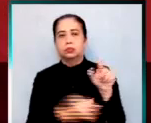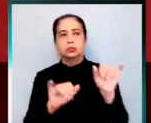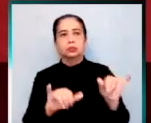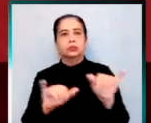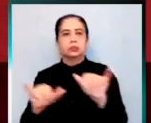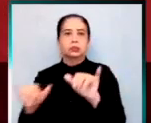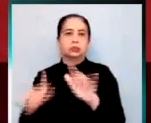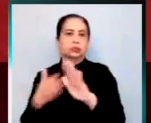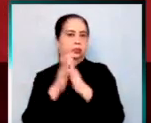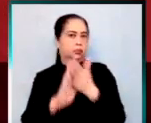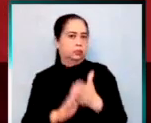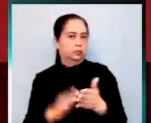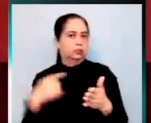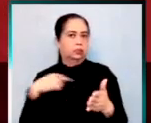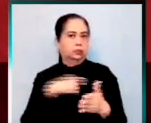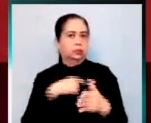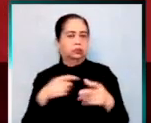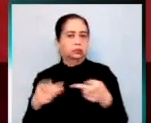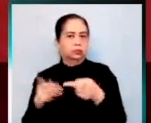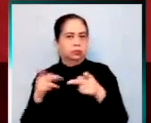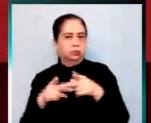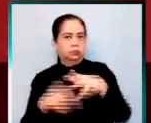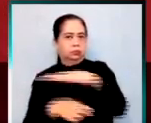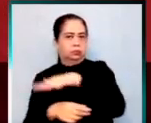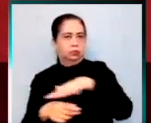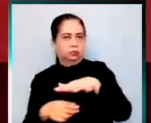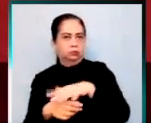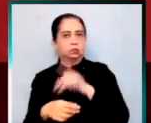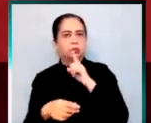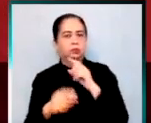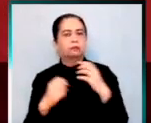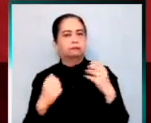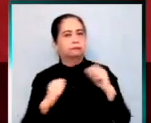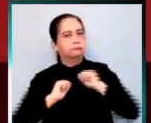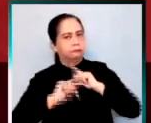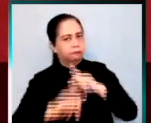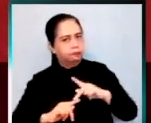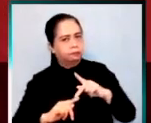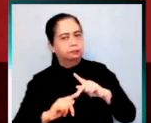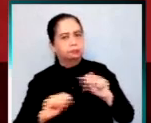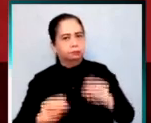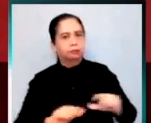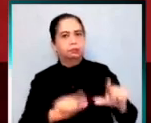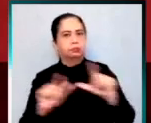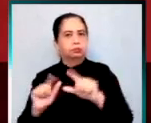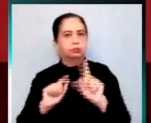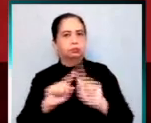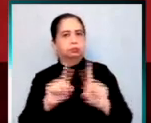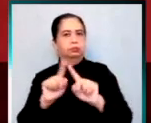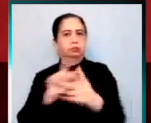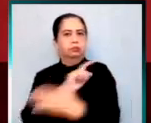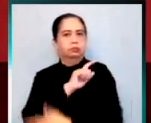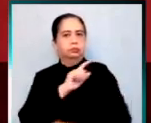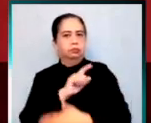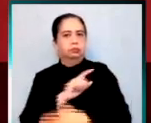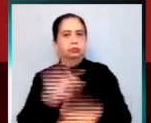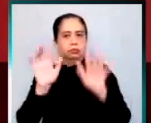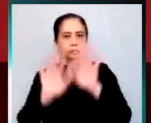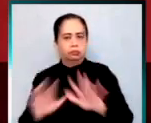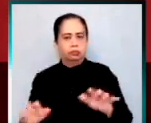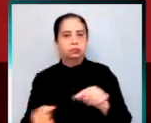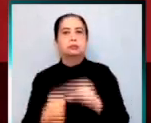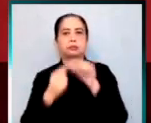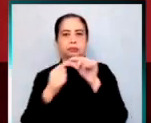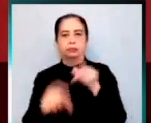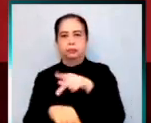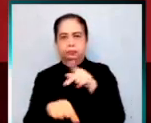peace in our region is something that is much appreciated by all the countries in the regions and the Philippines especially. We